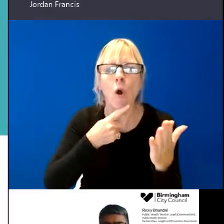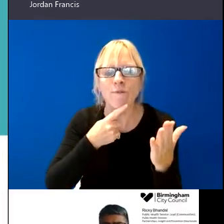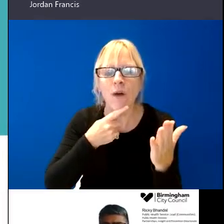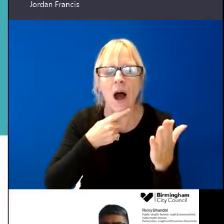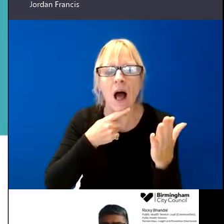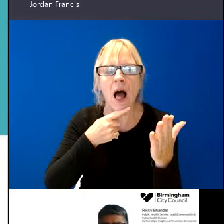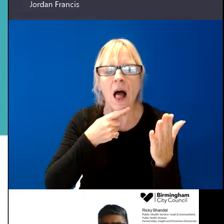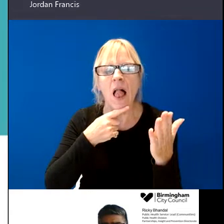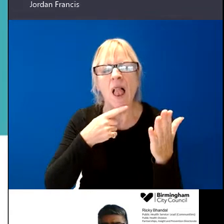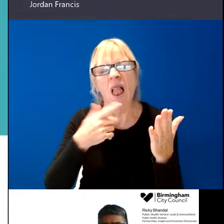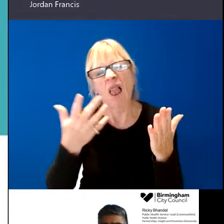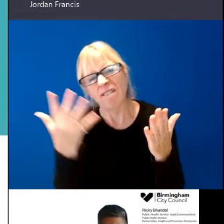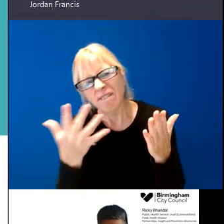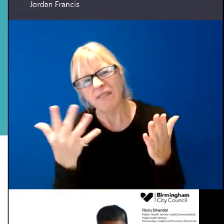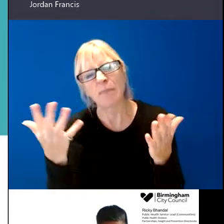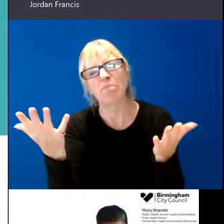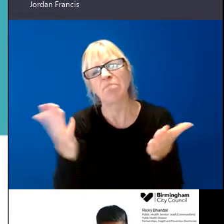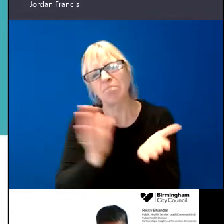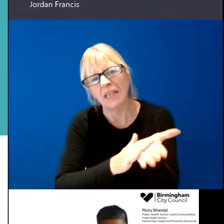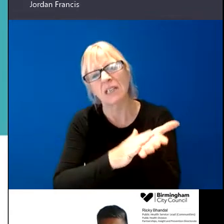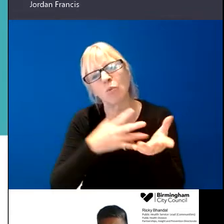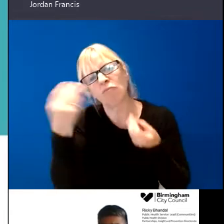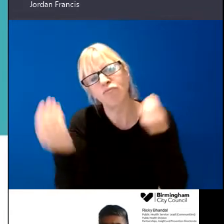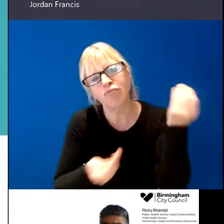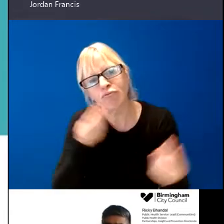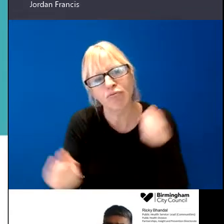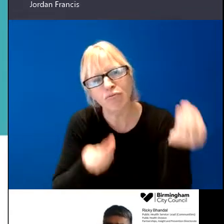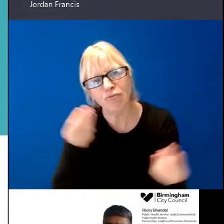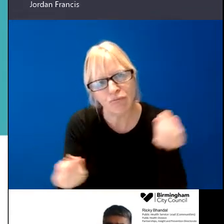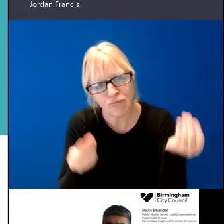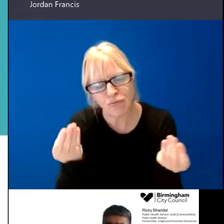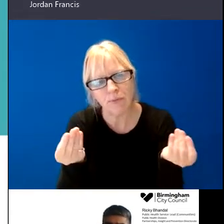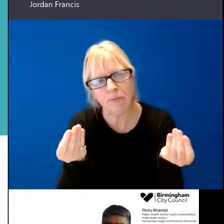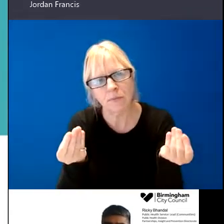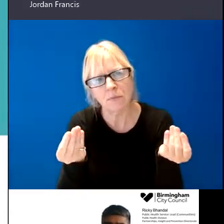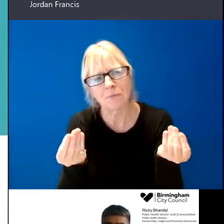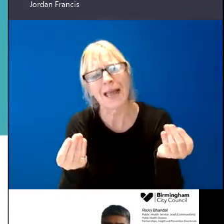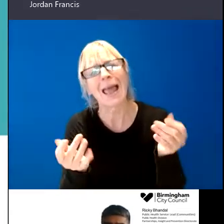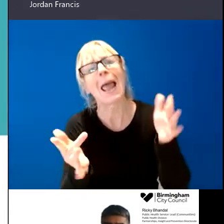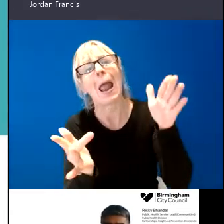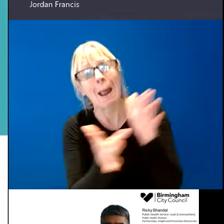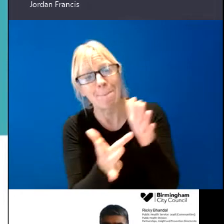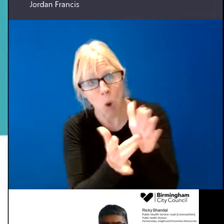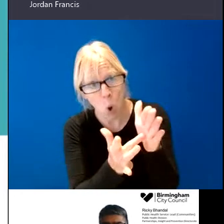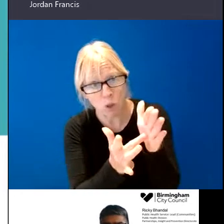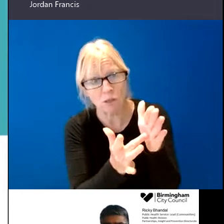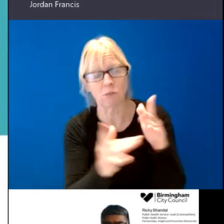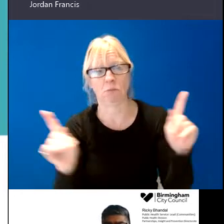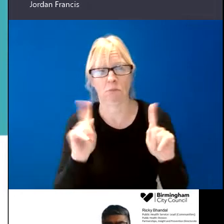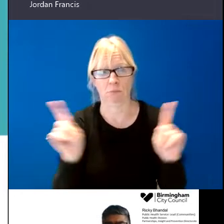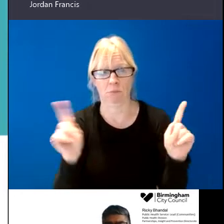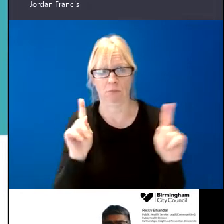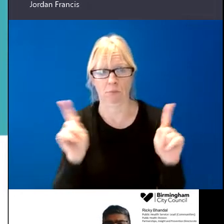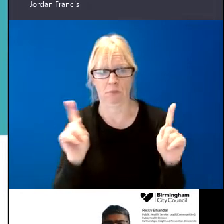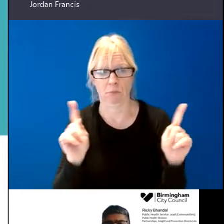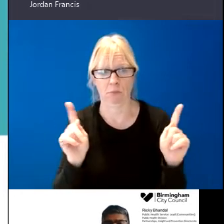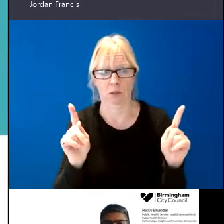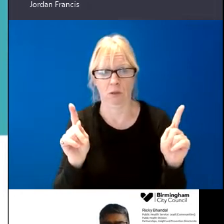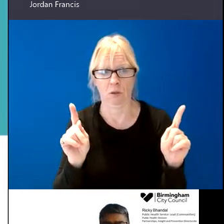next 15 minutes. It's really important that I kind of highlight at this bit, and we've done it with all